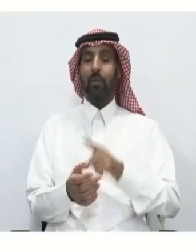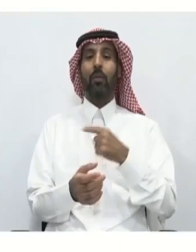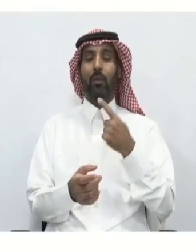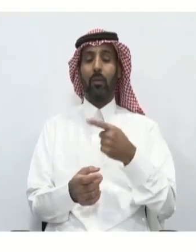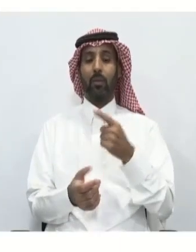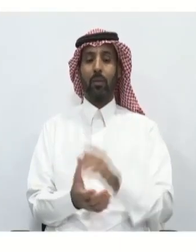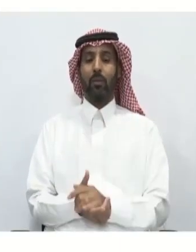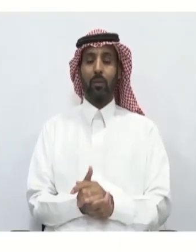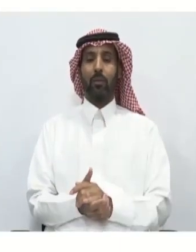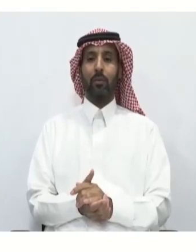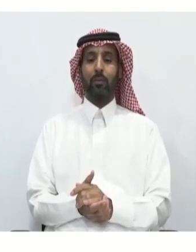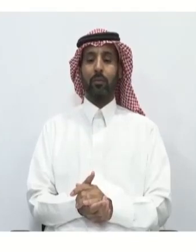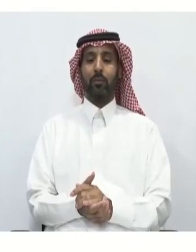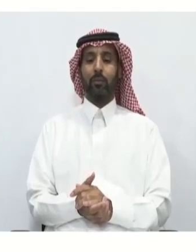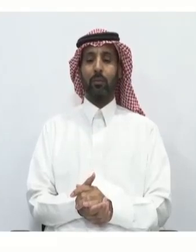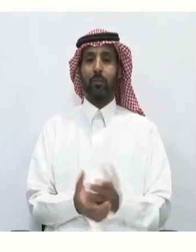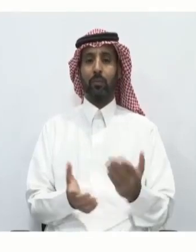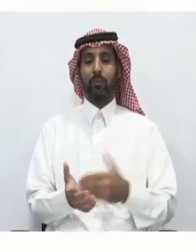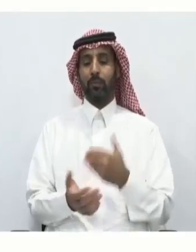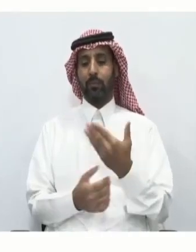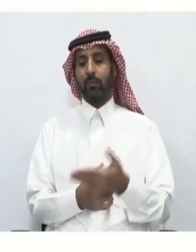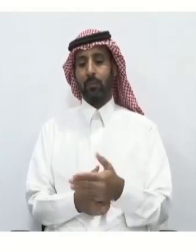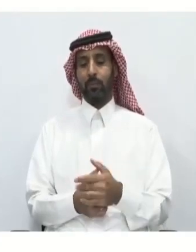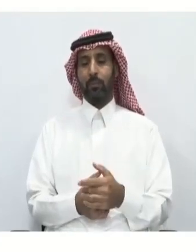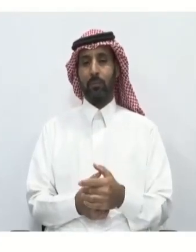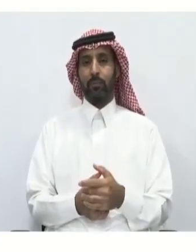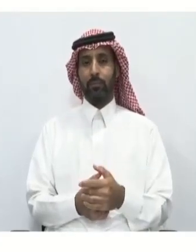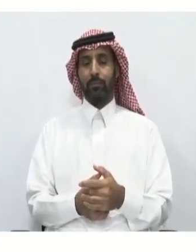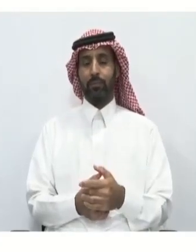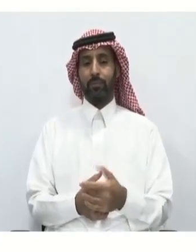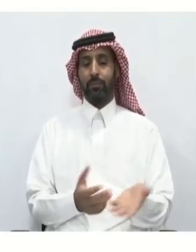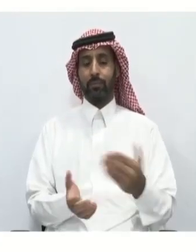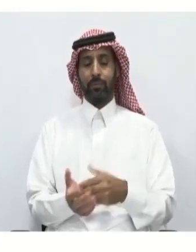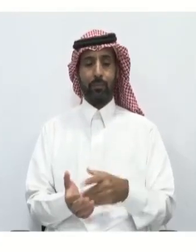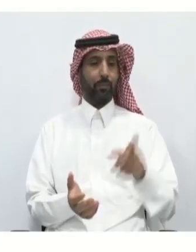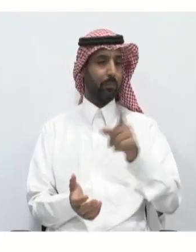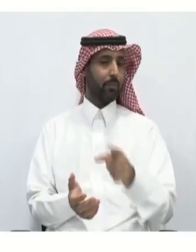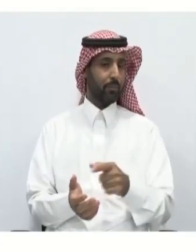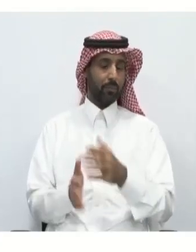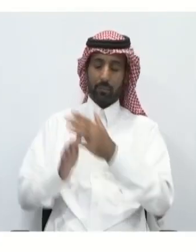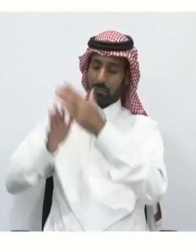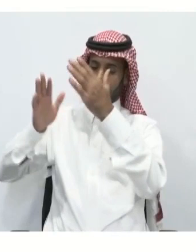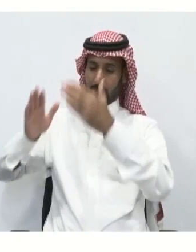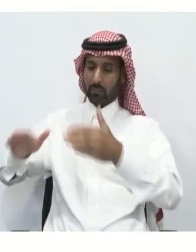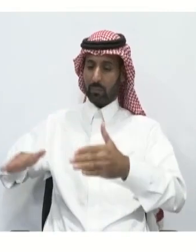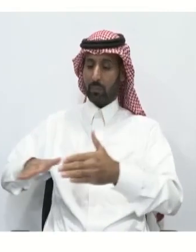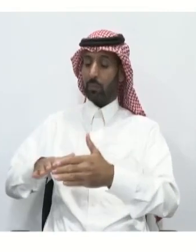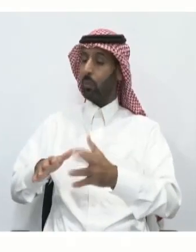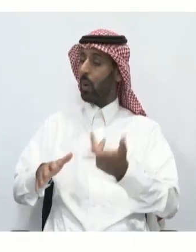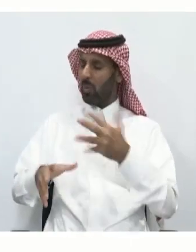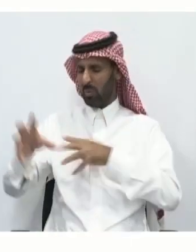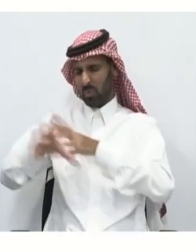It's the same meaning. So let's jump now to the questions again. Why don't the tents disturb the local